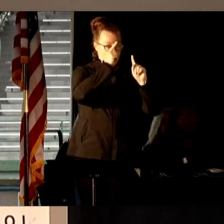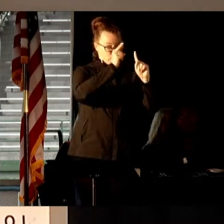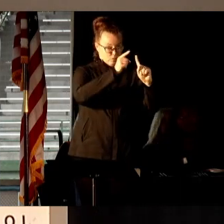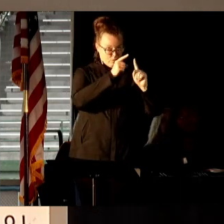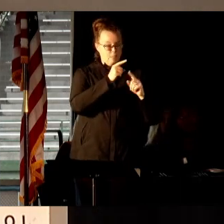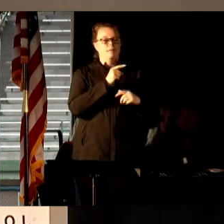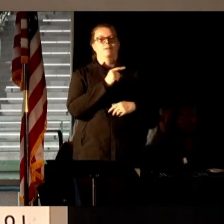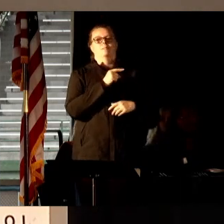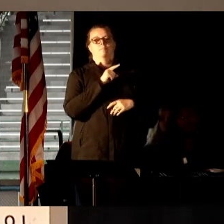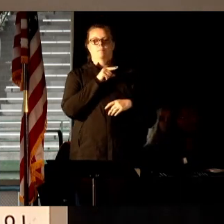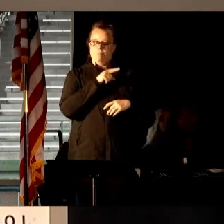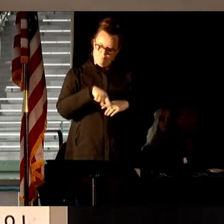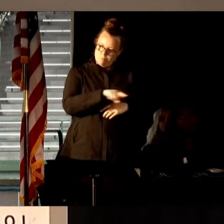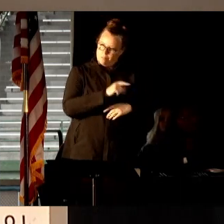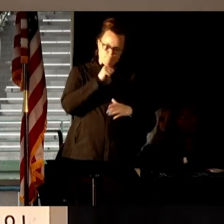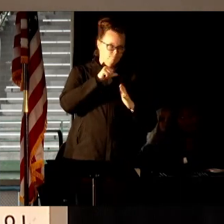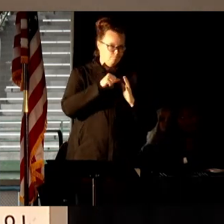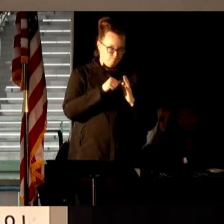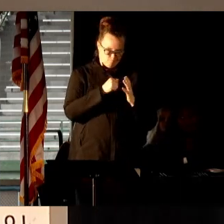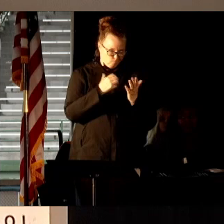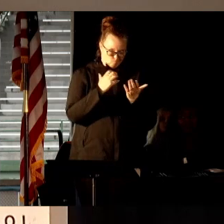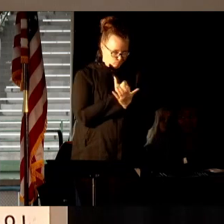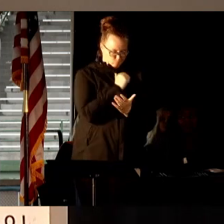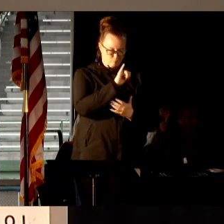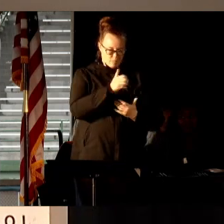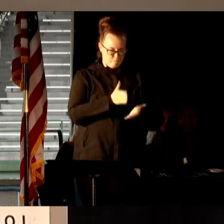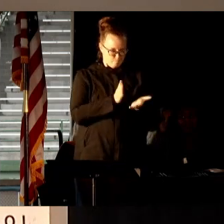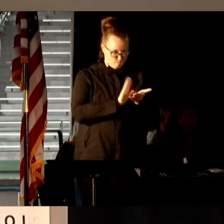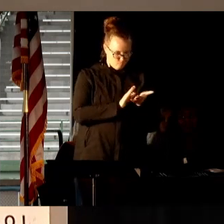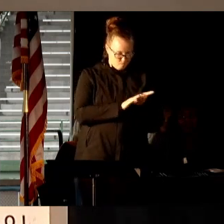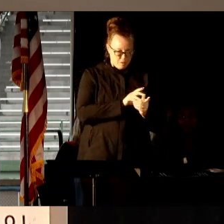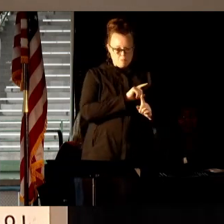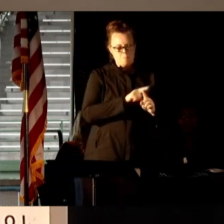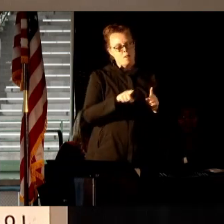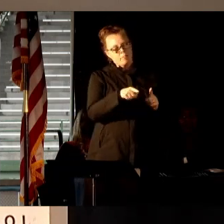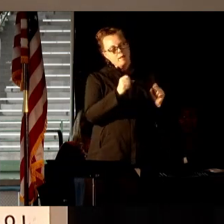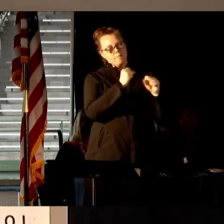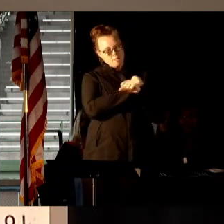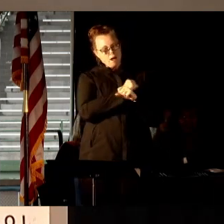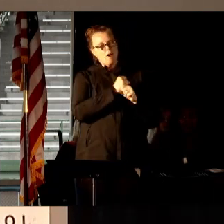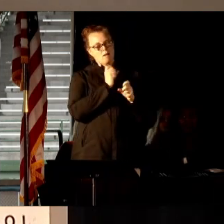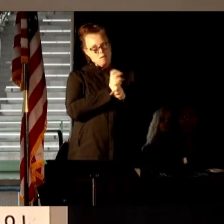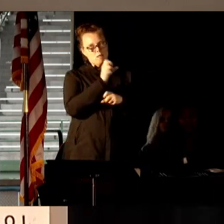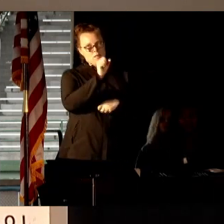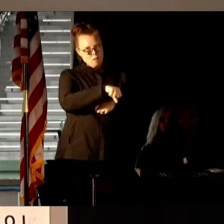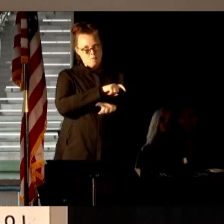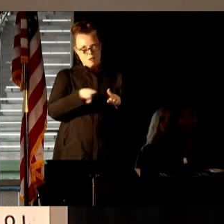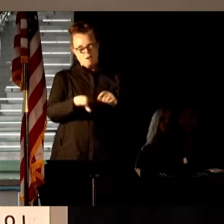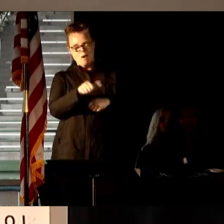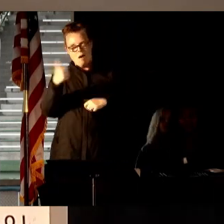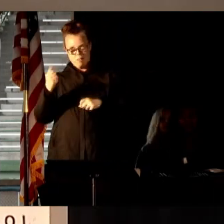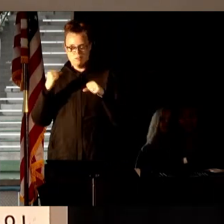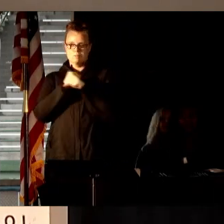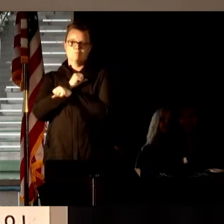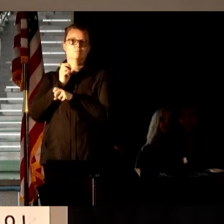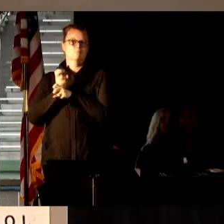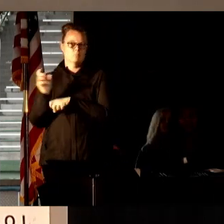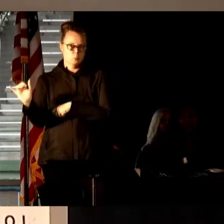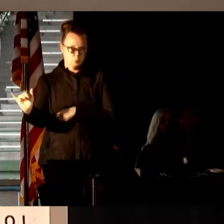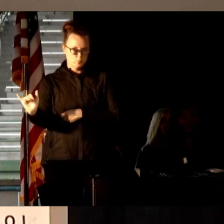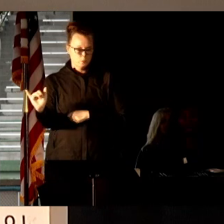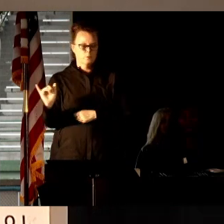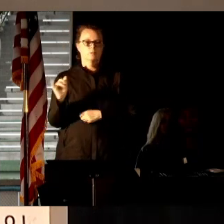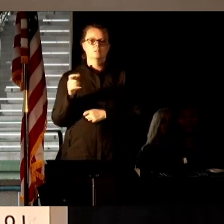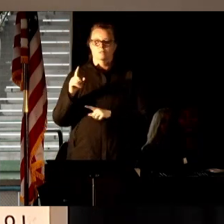every bit of praise. But they aren't the only ones who fought hard to get here today. I think we can all agree that the past